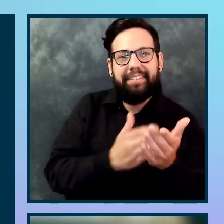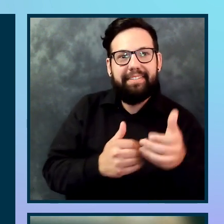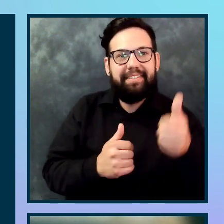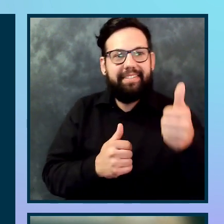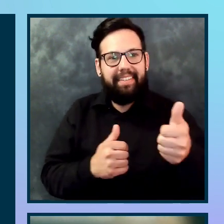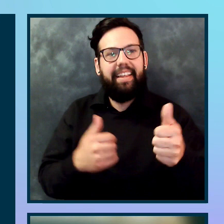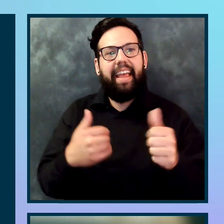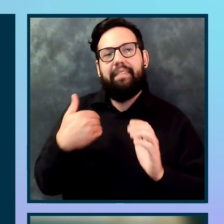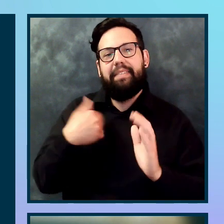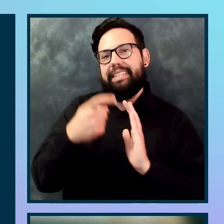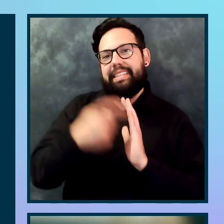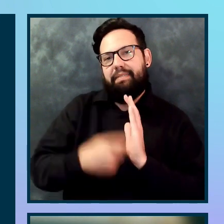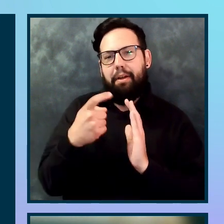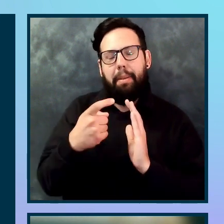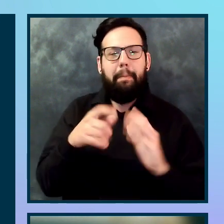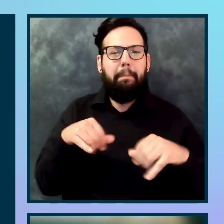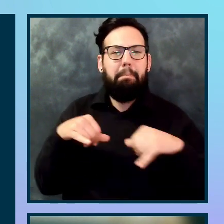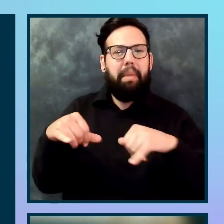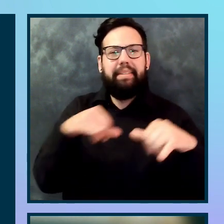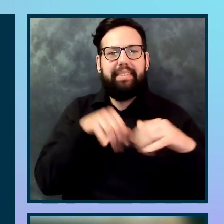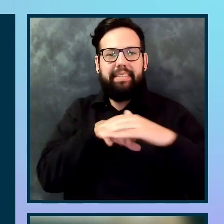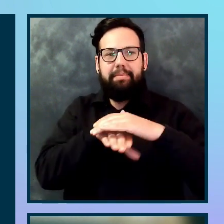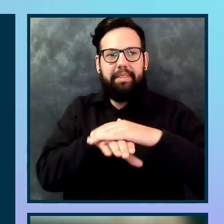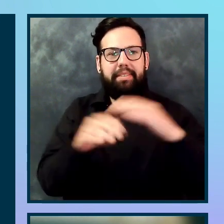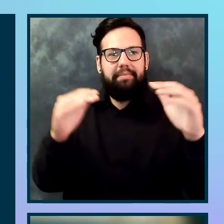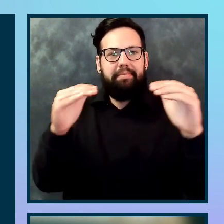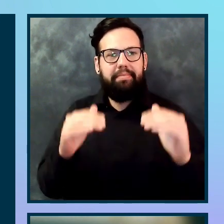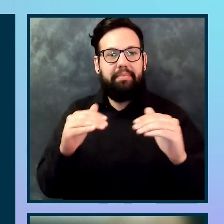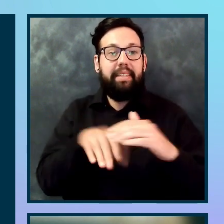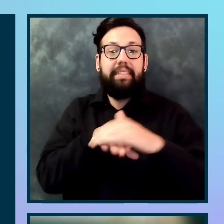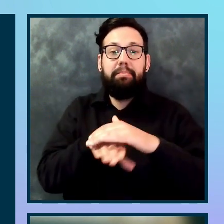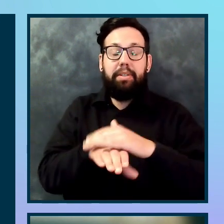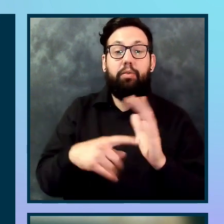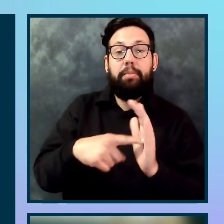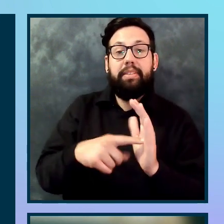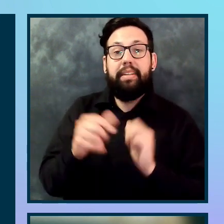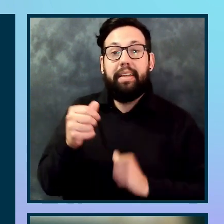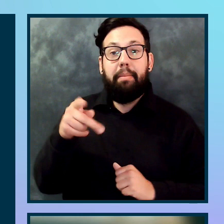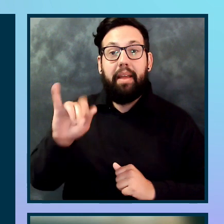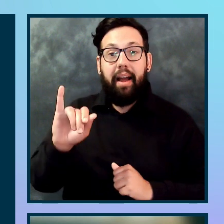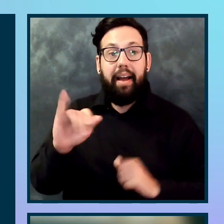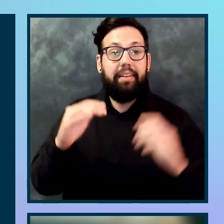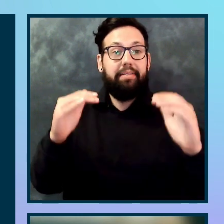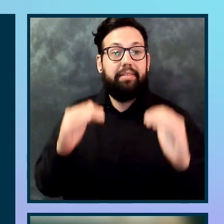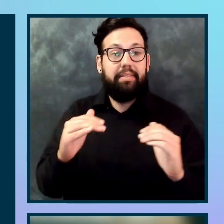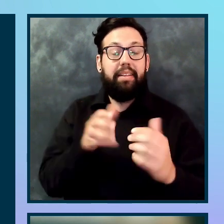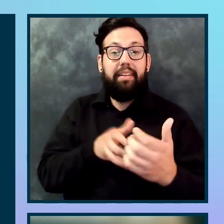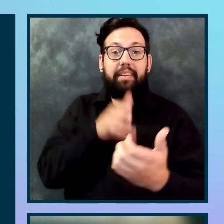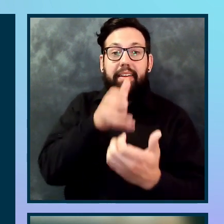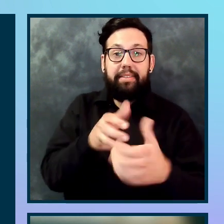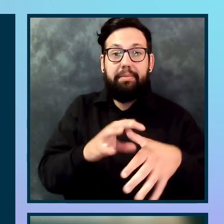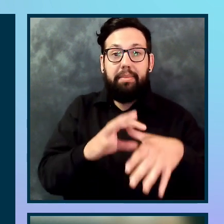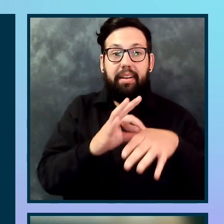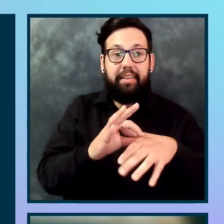basic accessibility, accessibility representation API, accessibility custom content,